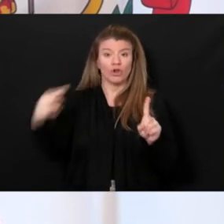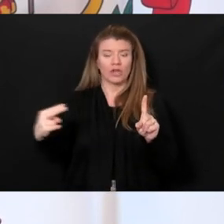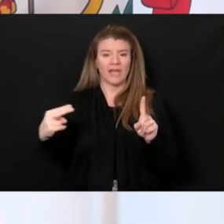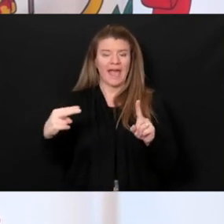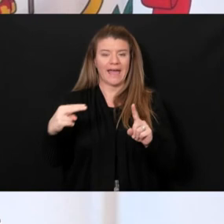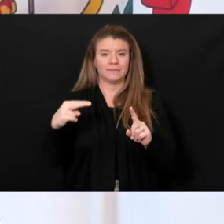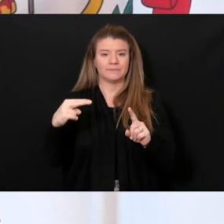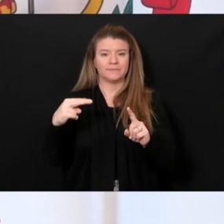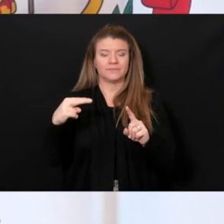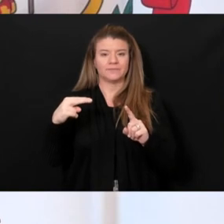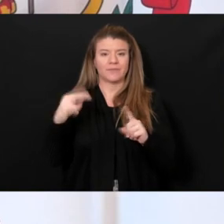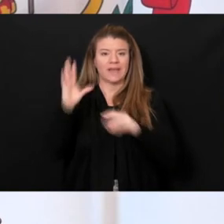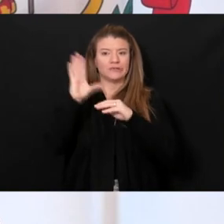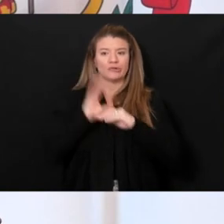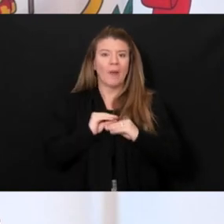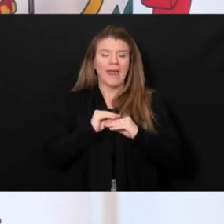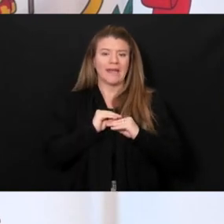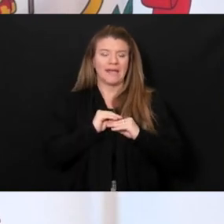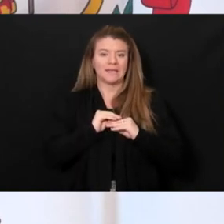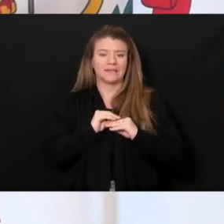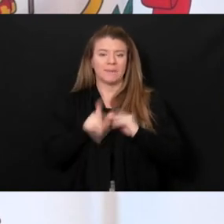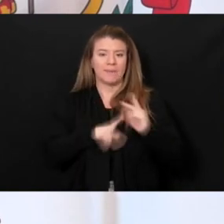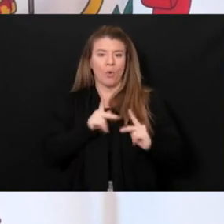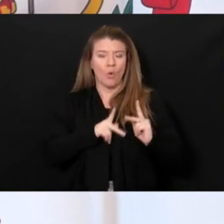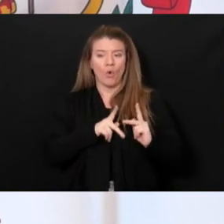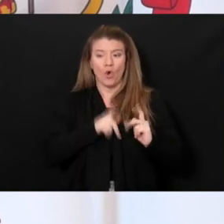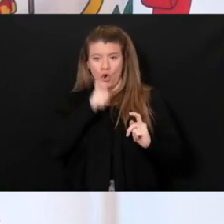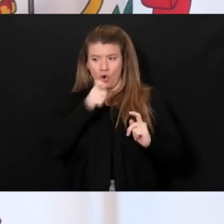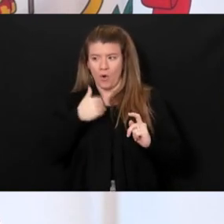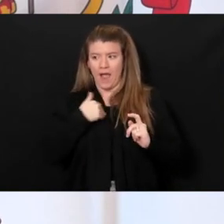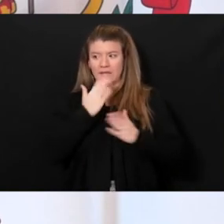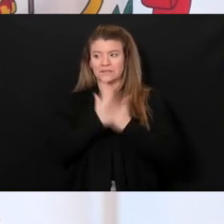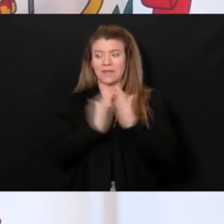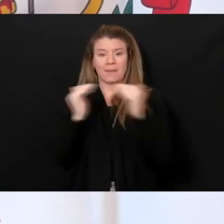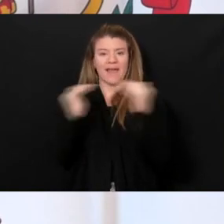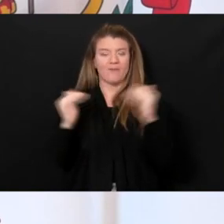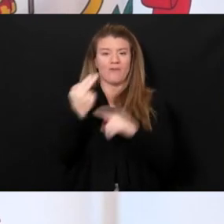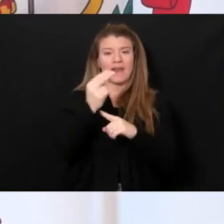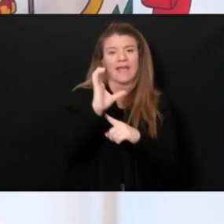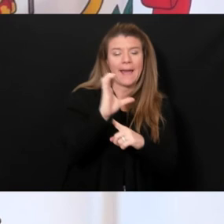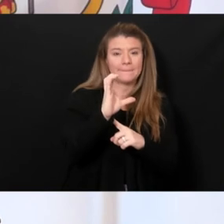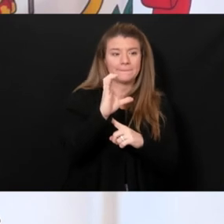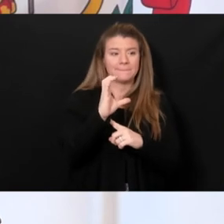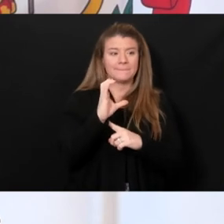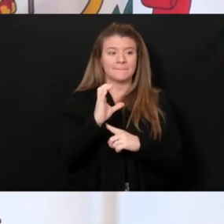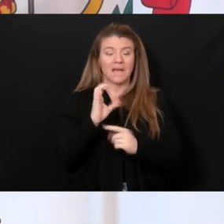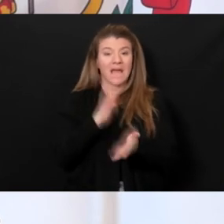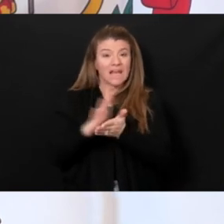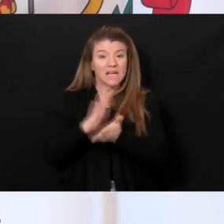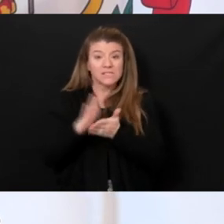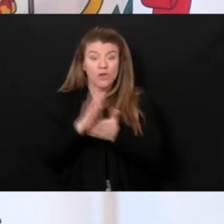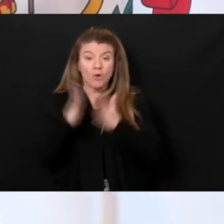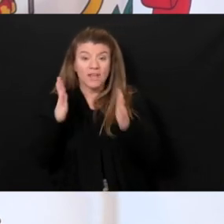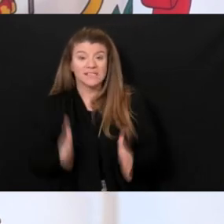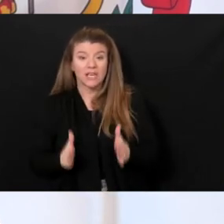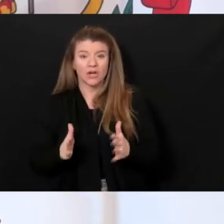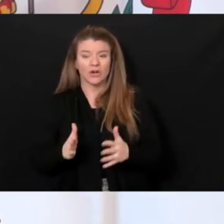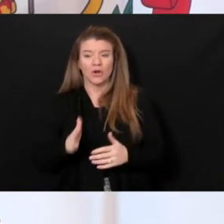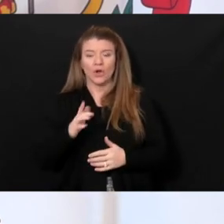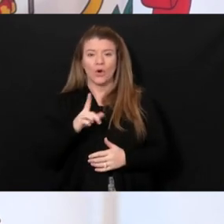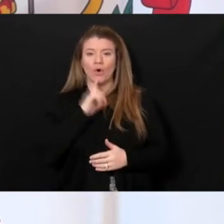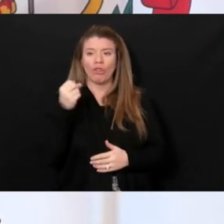degrading, you know, people that had some level of some kind of handicap, the people that were custodians here, or throwing trash